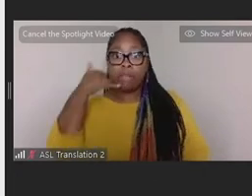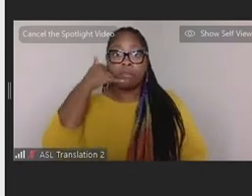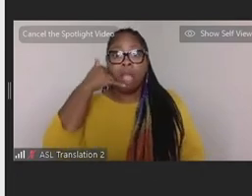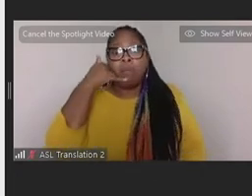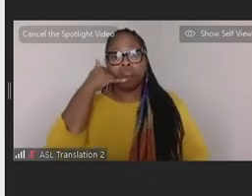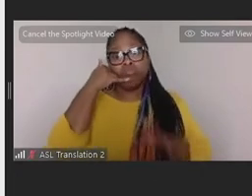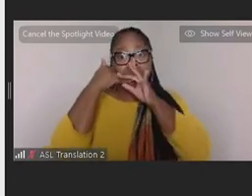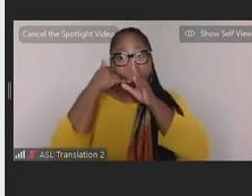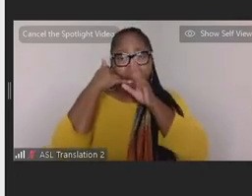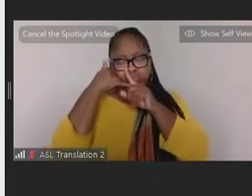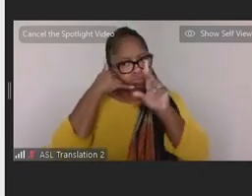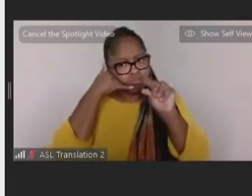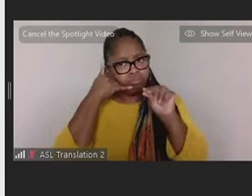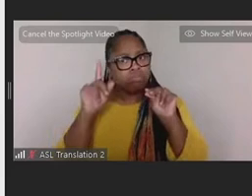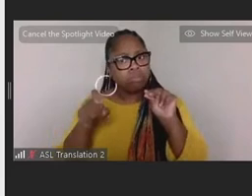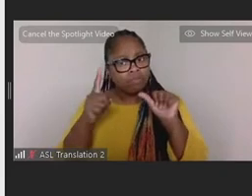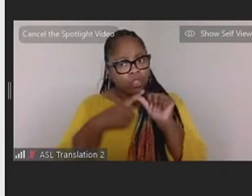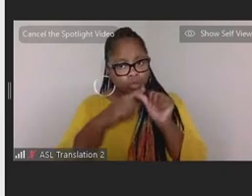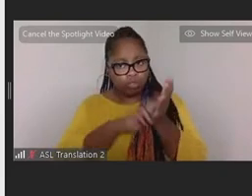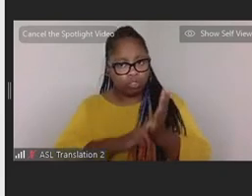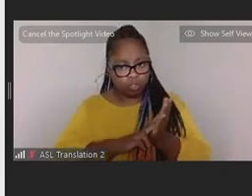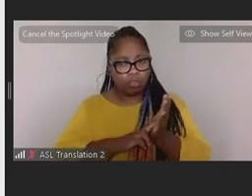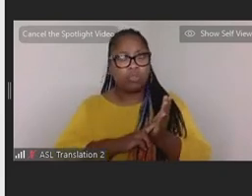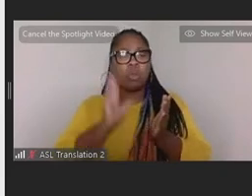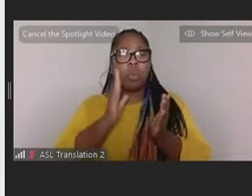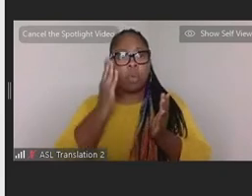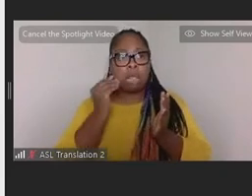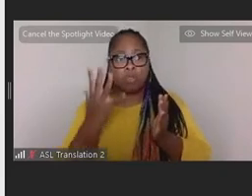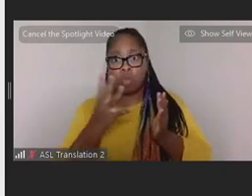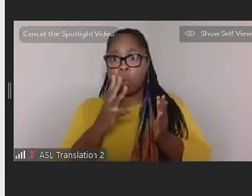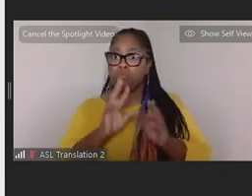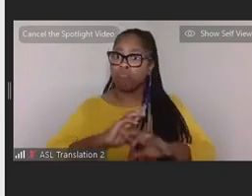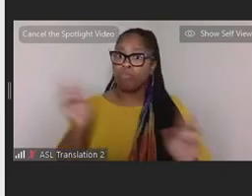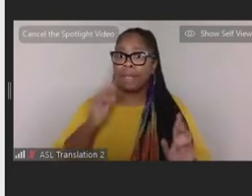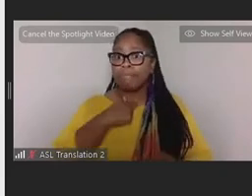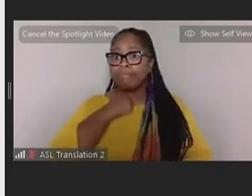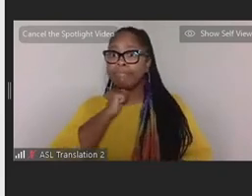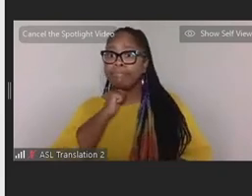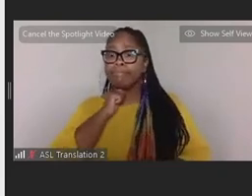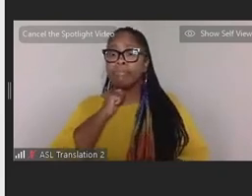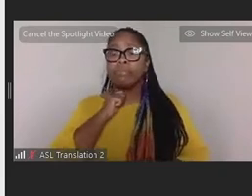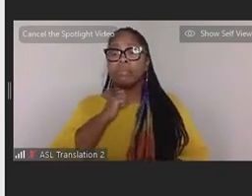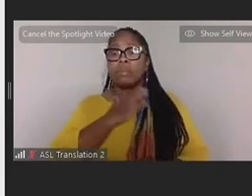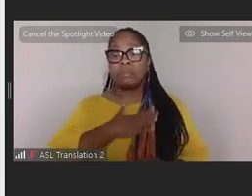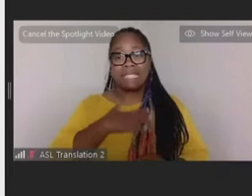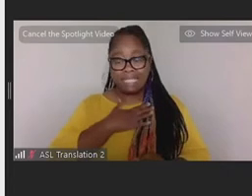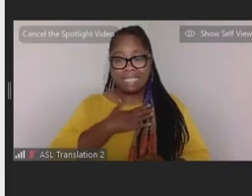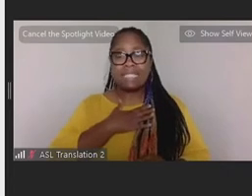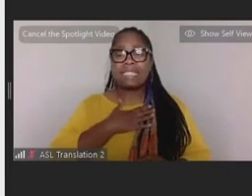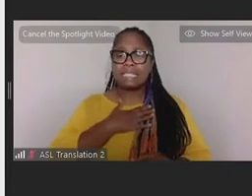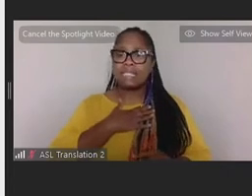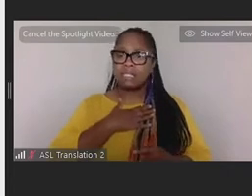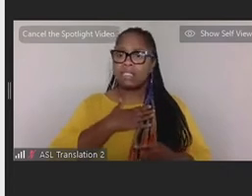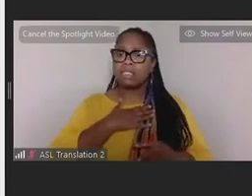without first having registered. You'll be notified when you can unmute your microphone. Please classify your testimony